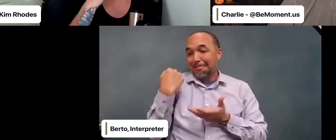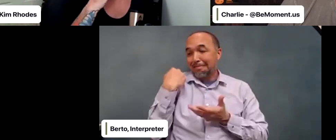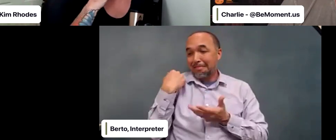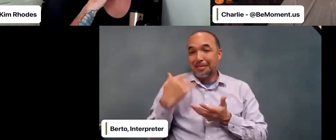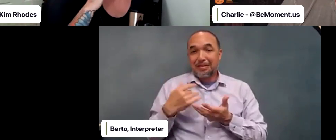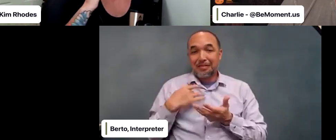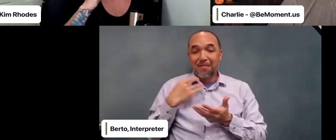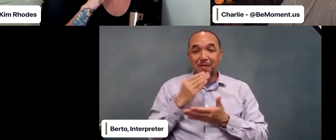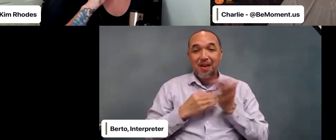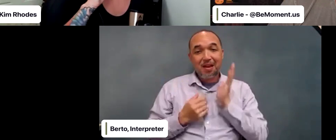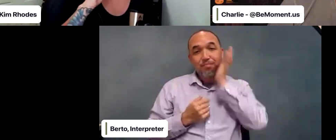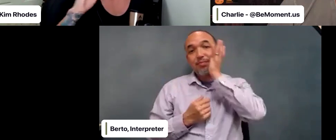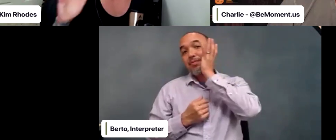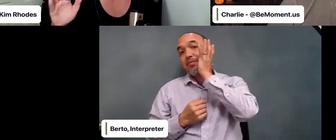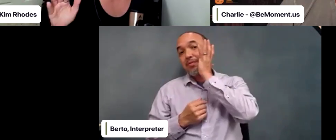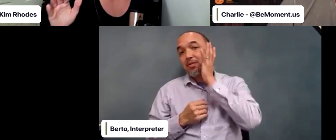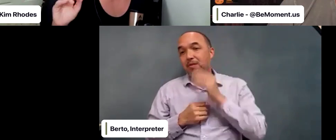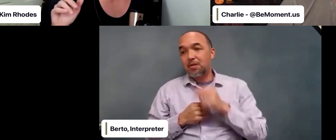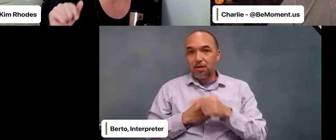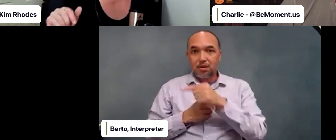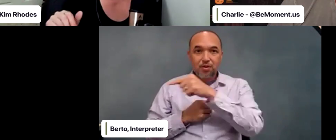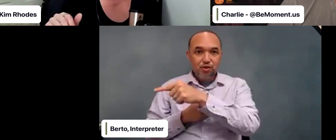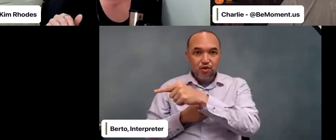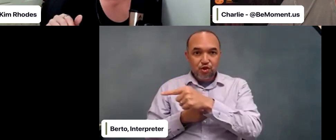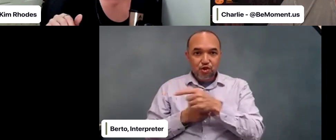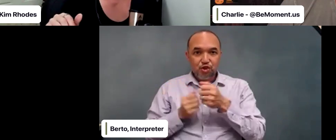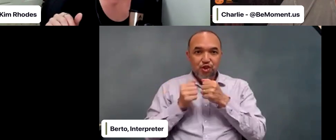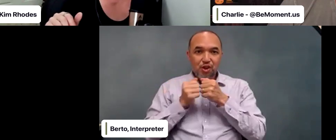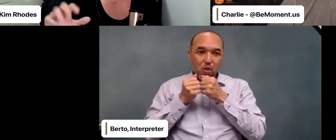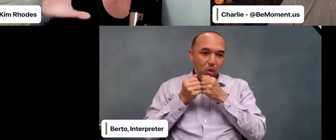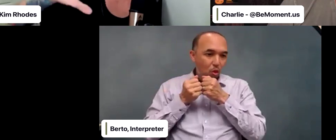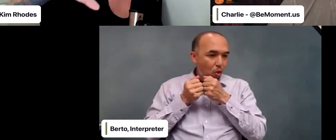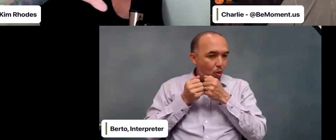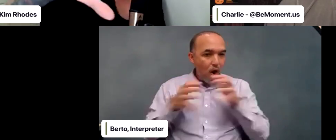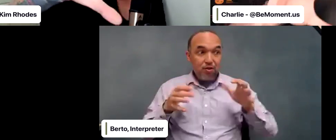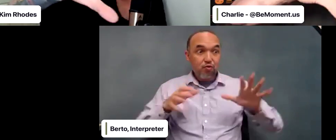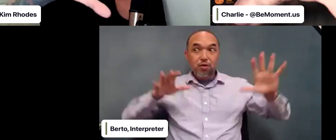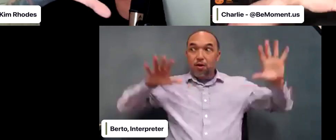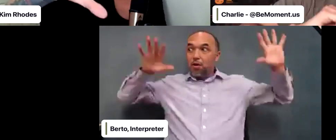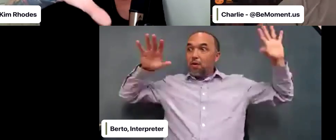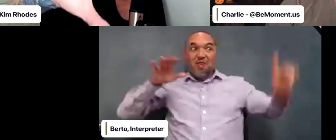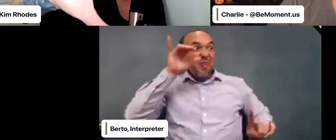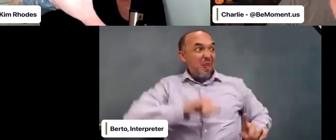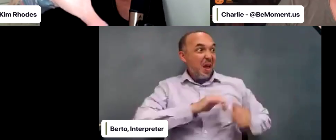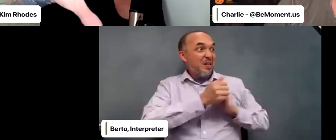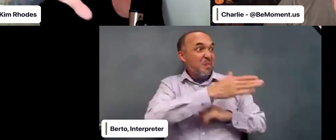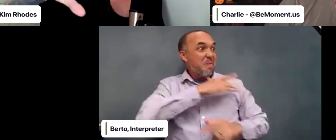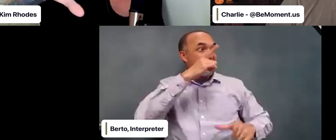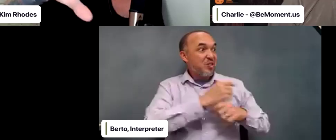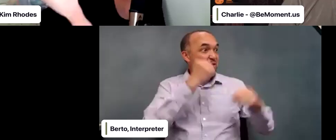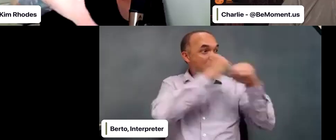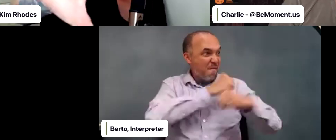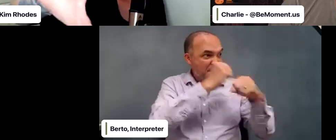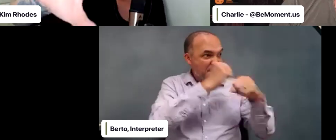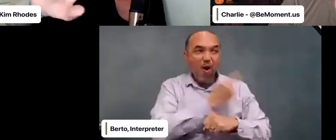in the face. And she lost her shit. She said that's how she fought. She went for the face every single time. She